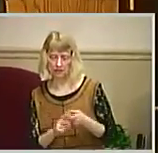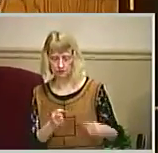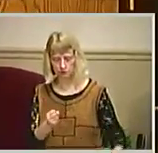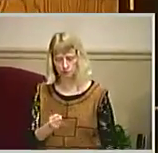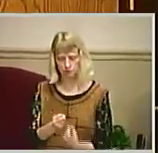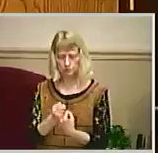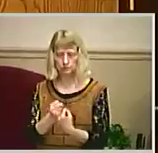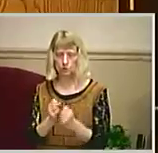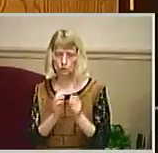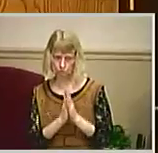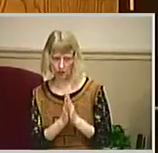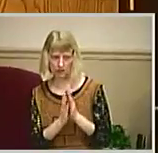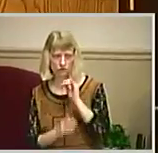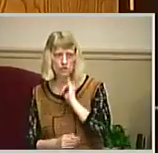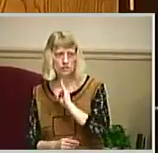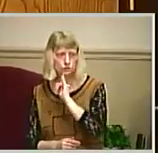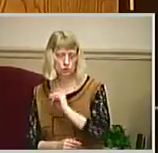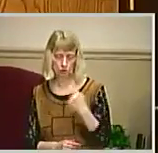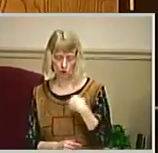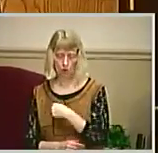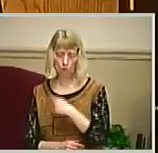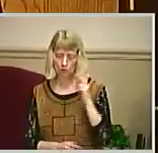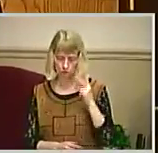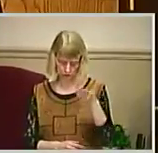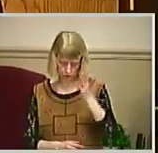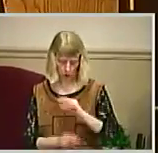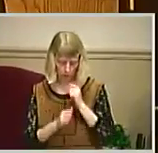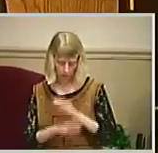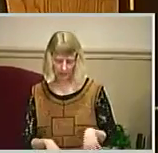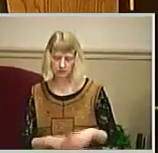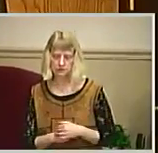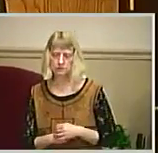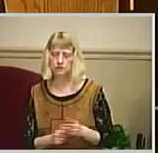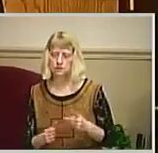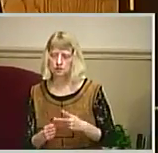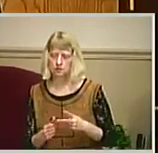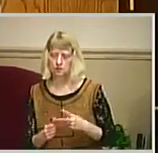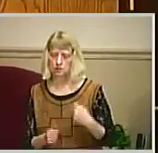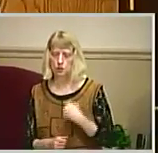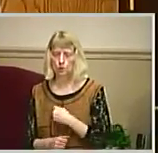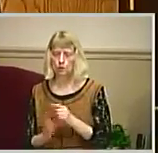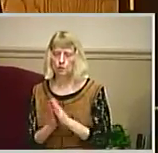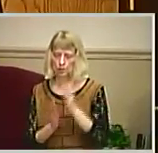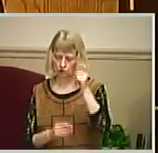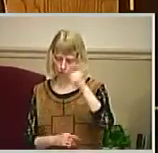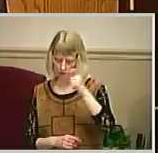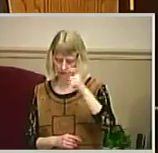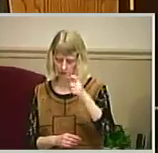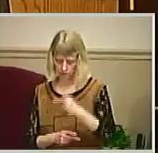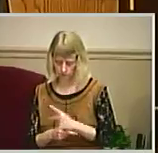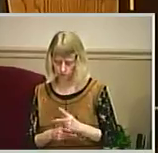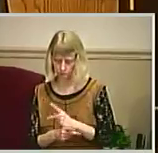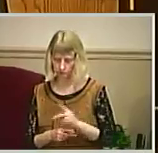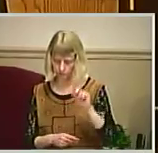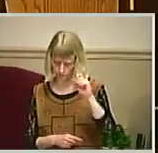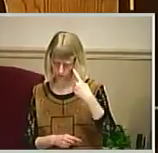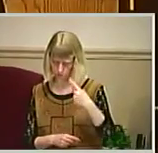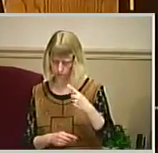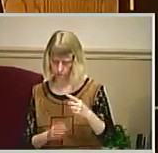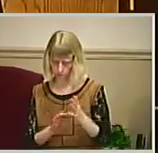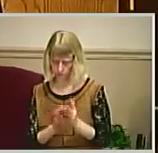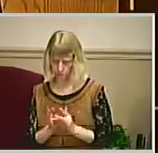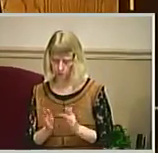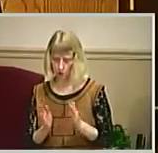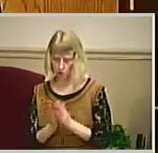with Israel and pray for Israel, we will see God bless. But then secondly, as we pray for wisdom for the administration to govern biblically, let